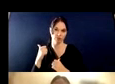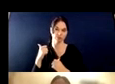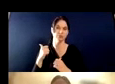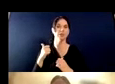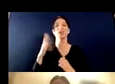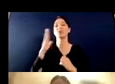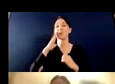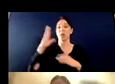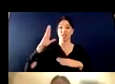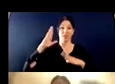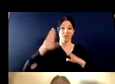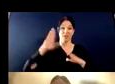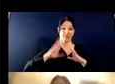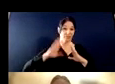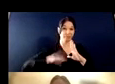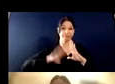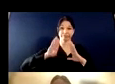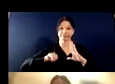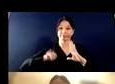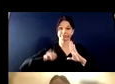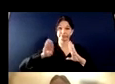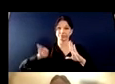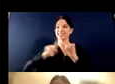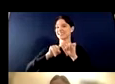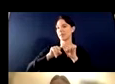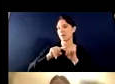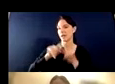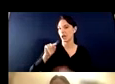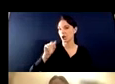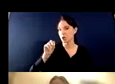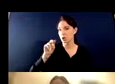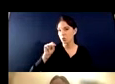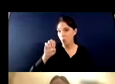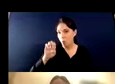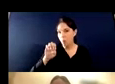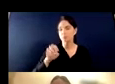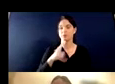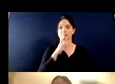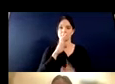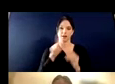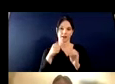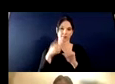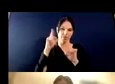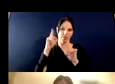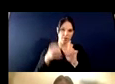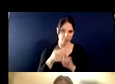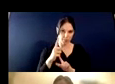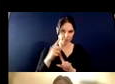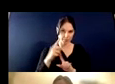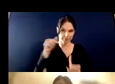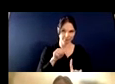the specific pitch or tone that you're referring to or talking about in that moment.